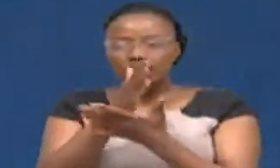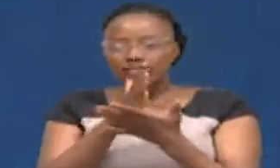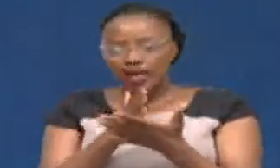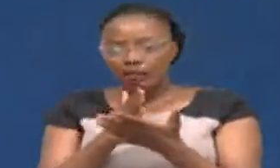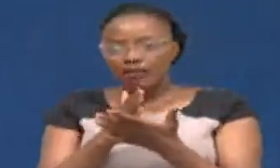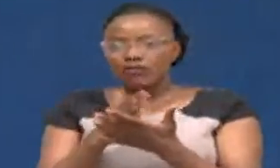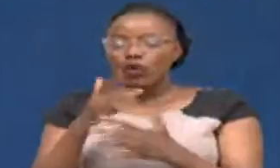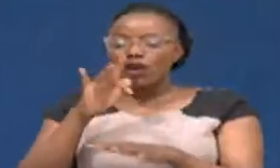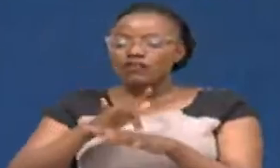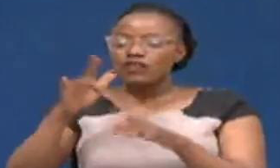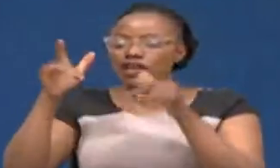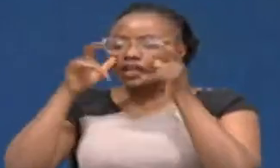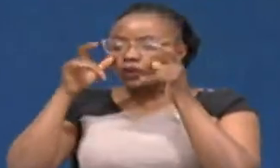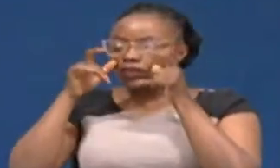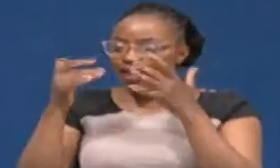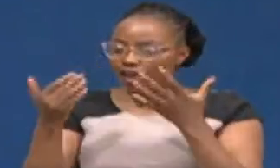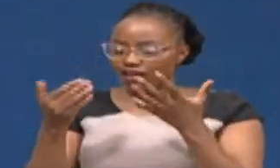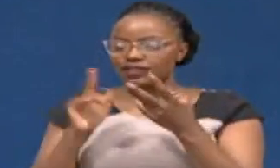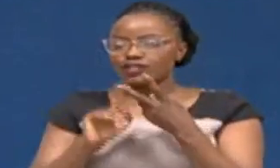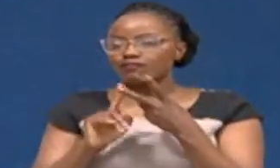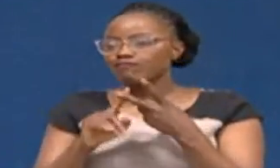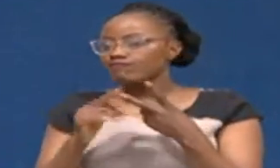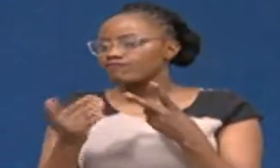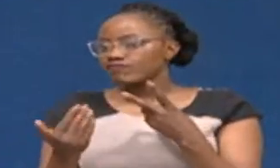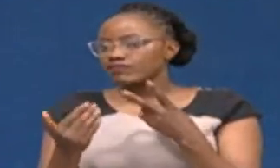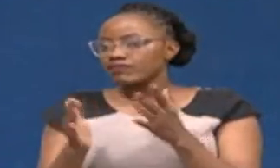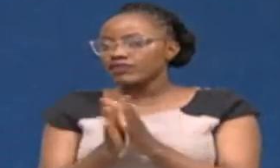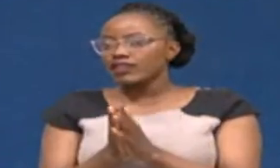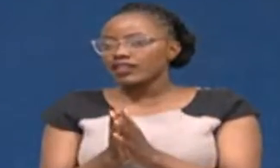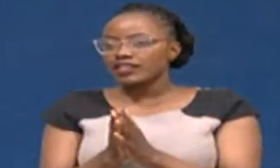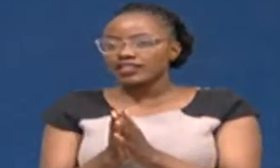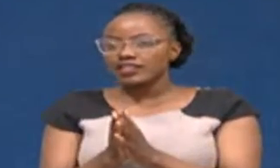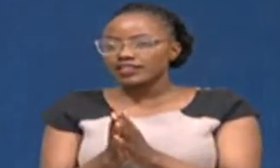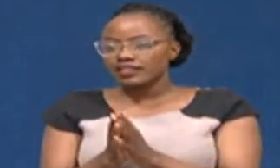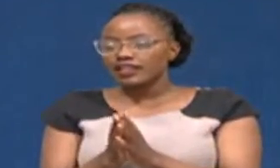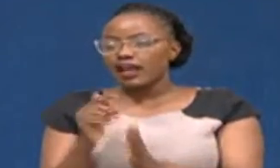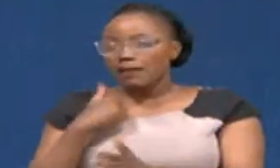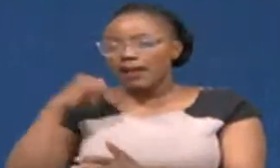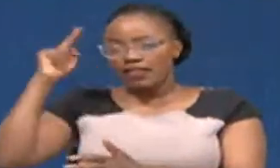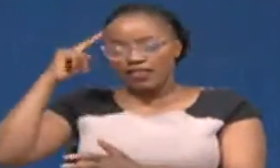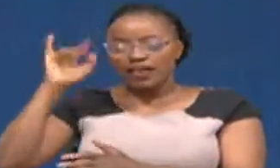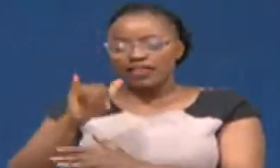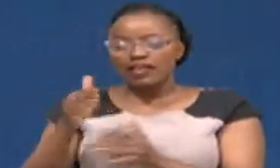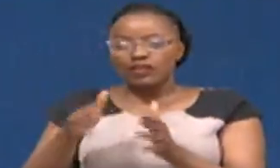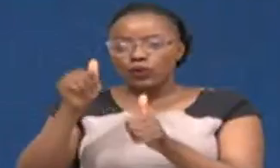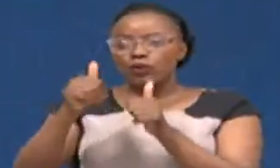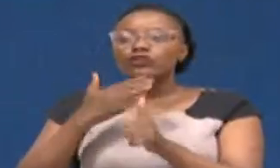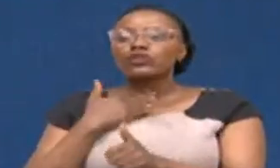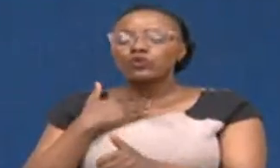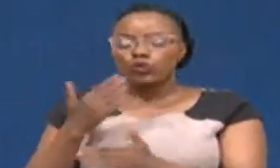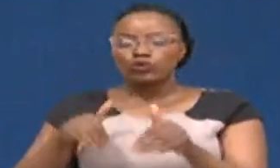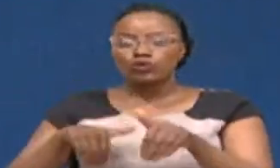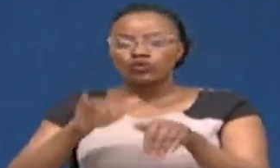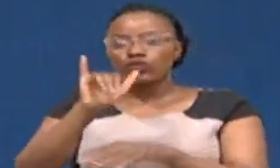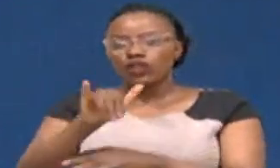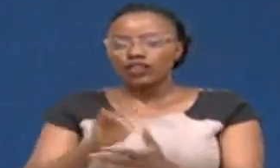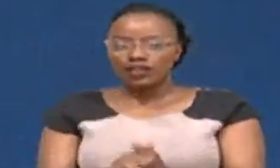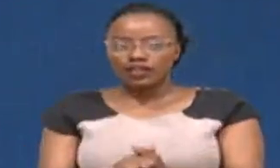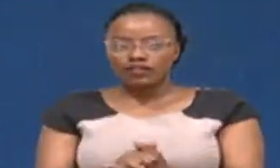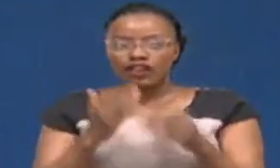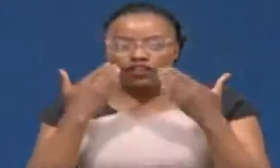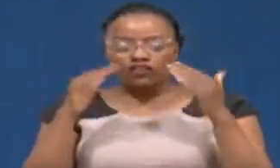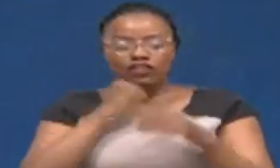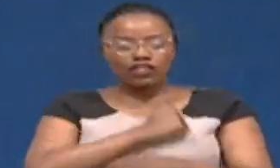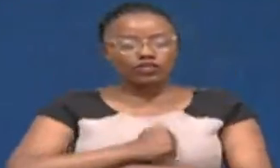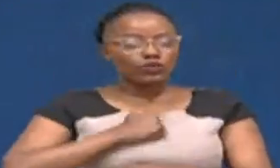Some were infected with HIV, Trevor. Yeah. And I don't think that is the way that we want to go. All right. David, I'm